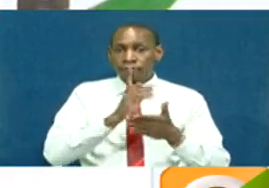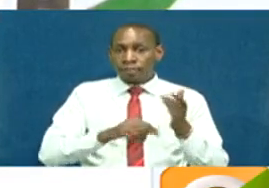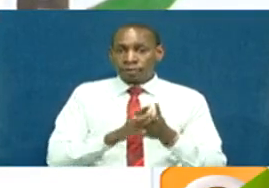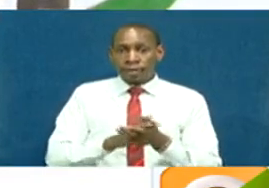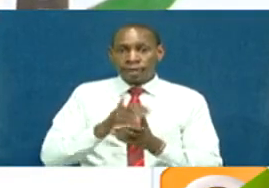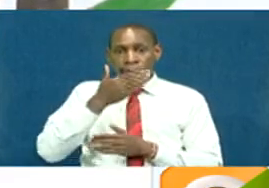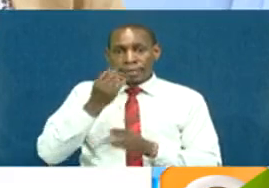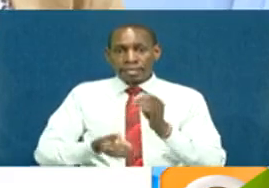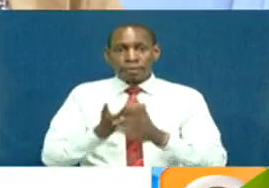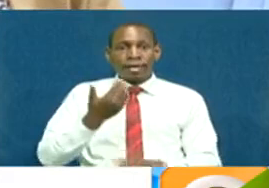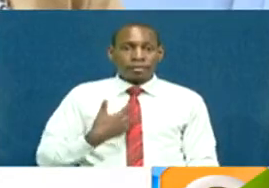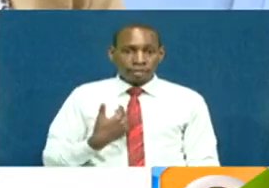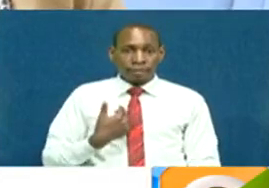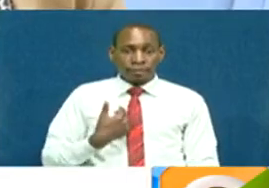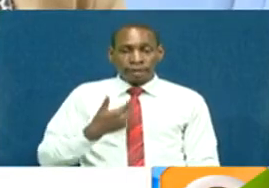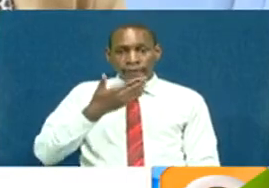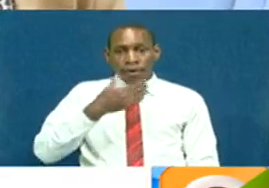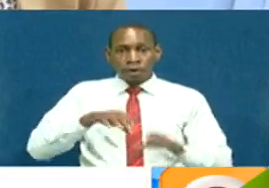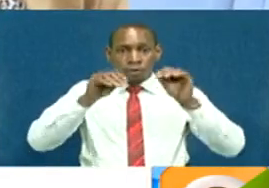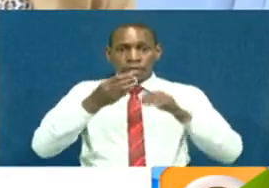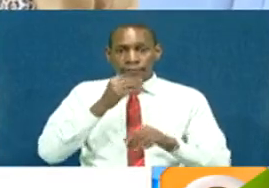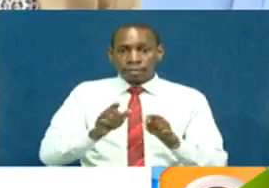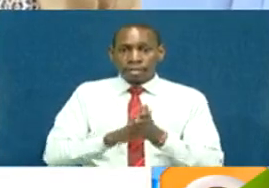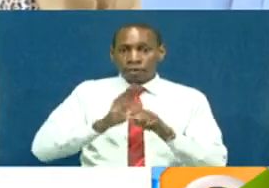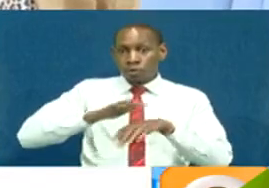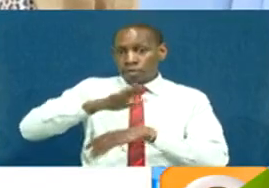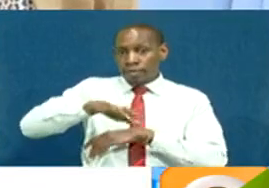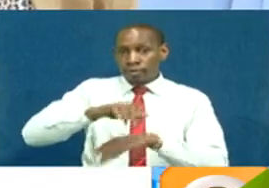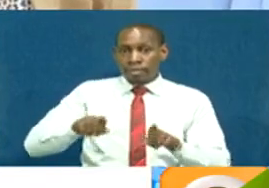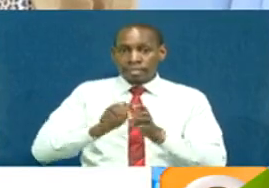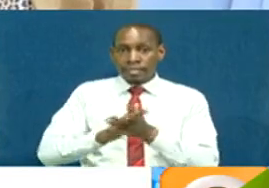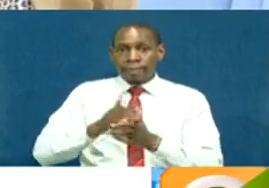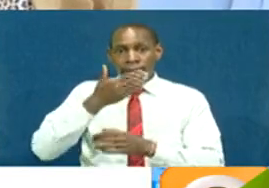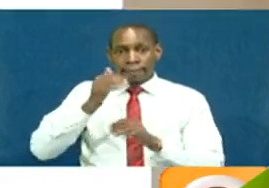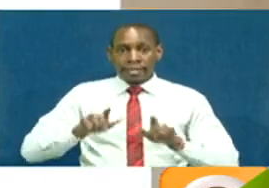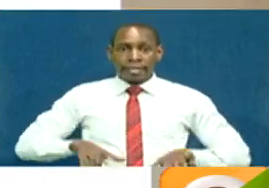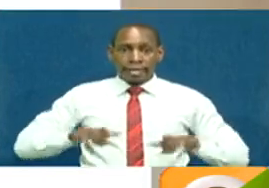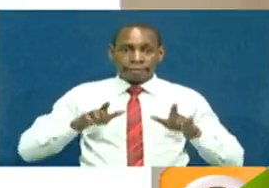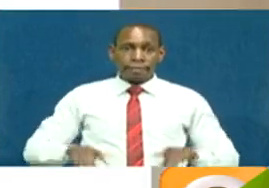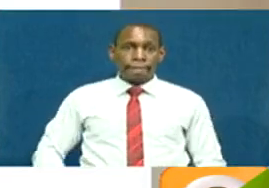is better production, better nutrition, better environment, and better life.